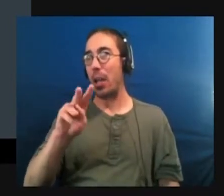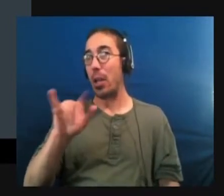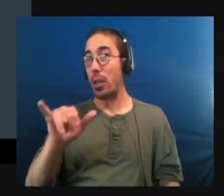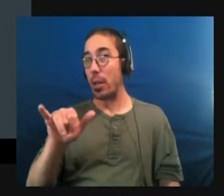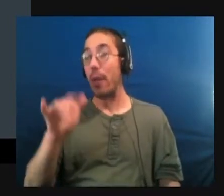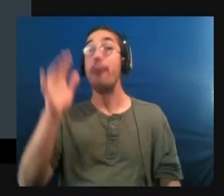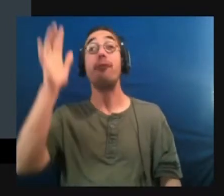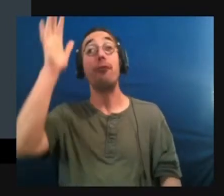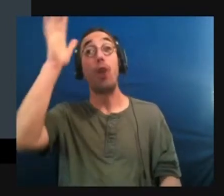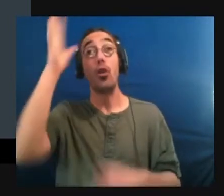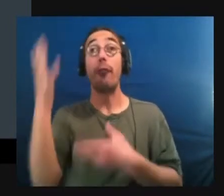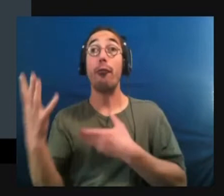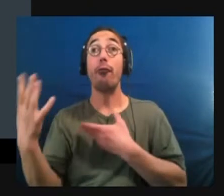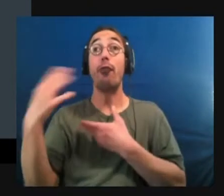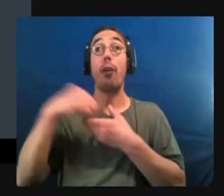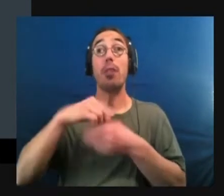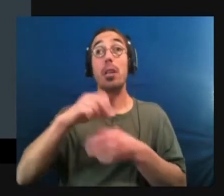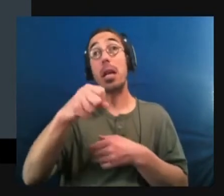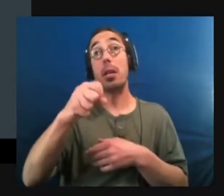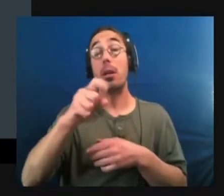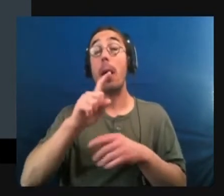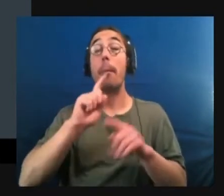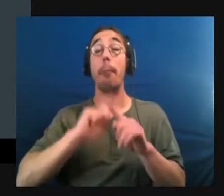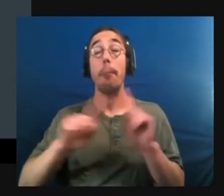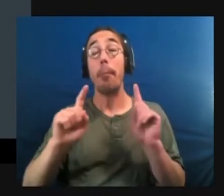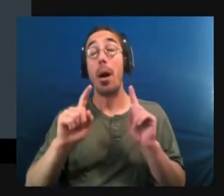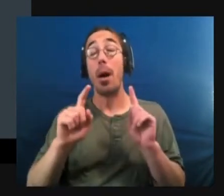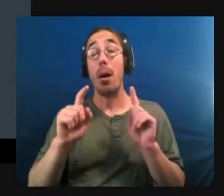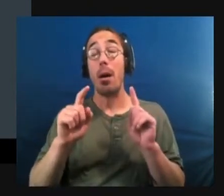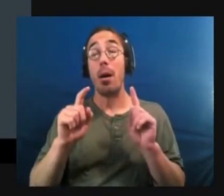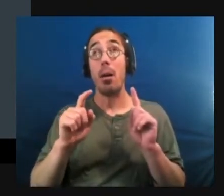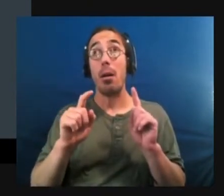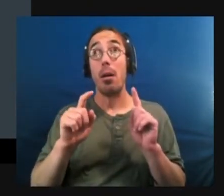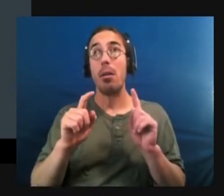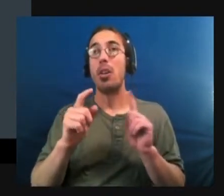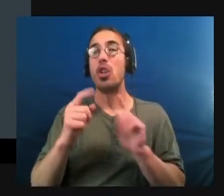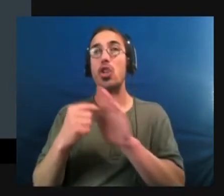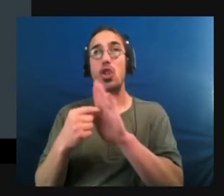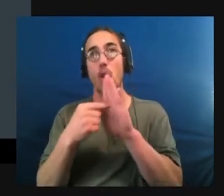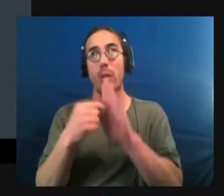the picture. However, specifically stating again that fathers